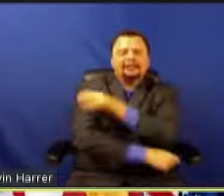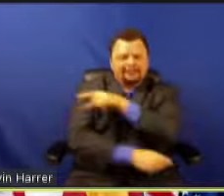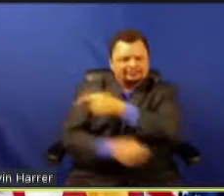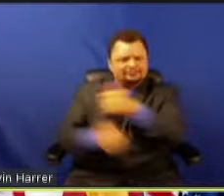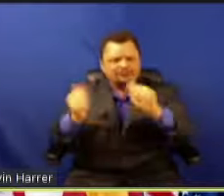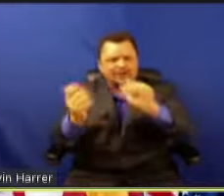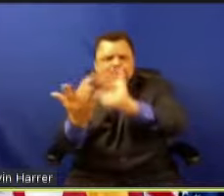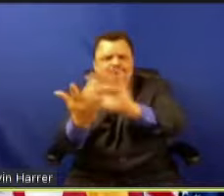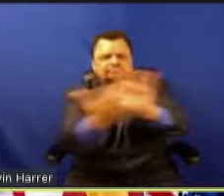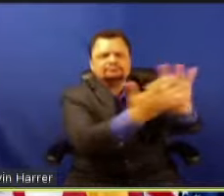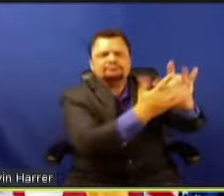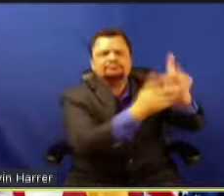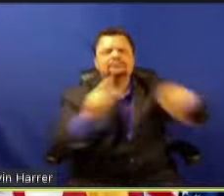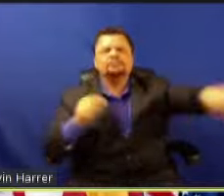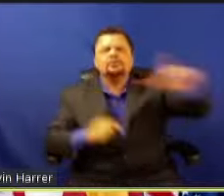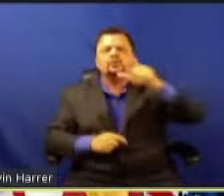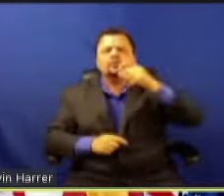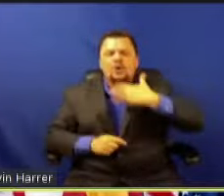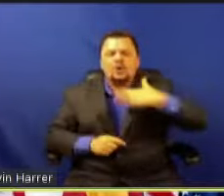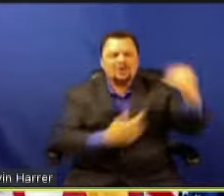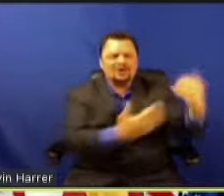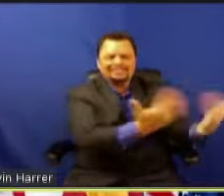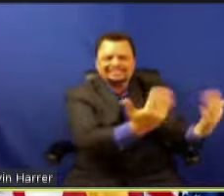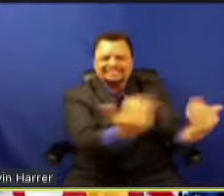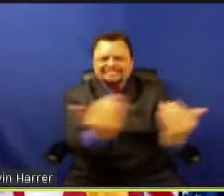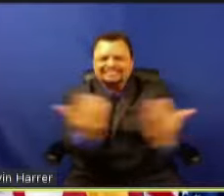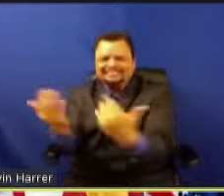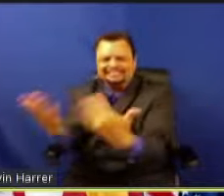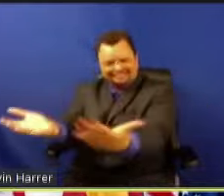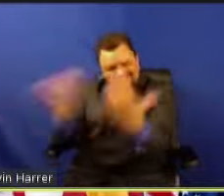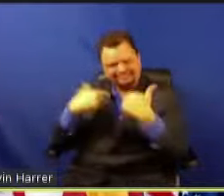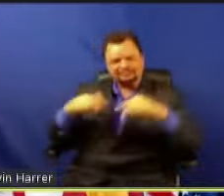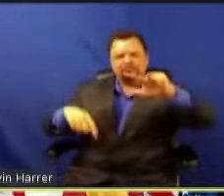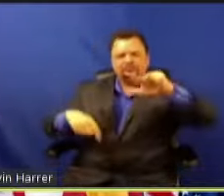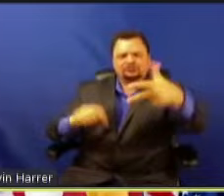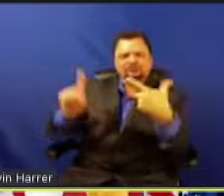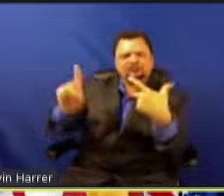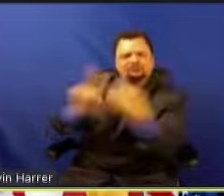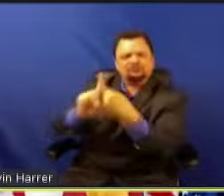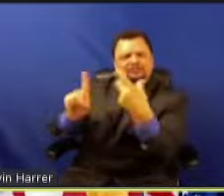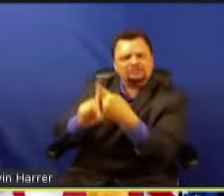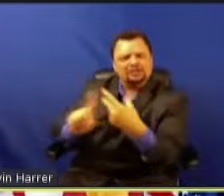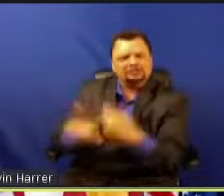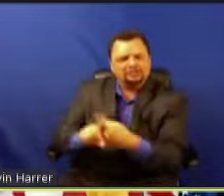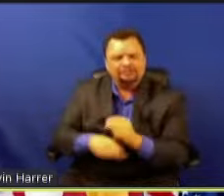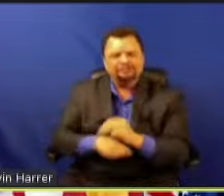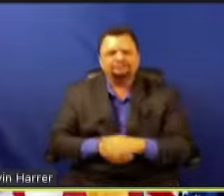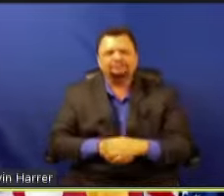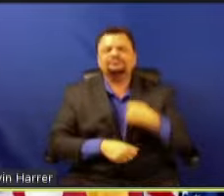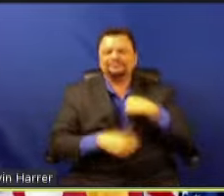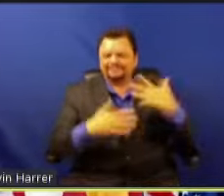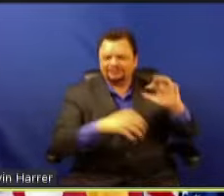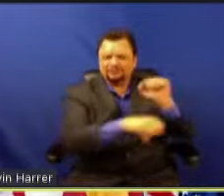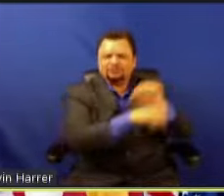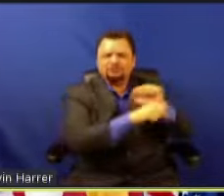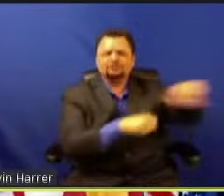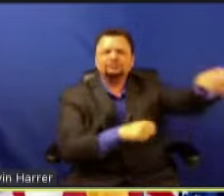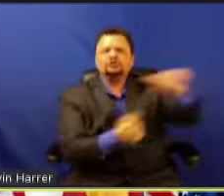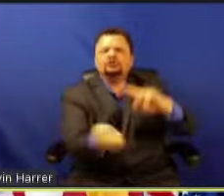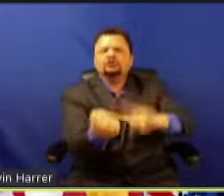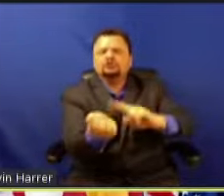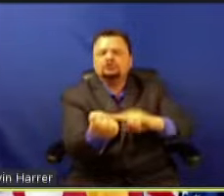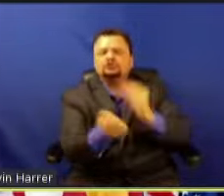level of protection. And we're working closely with our long-term care facilities to vaccinate their immunocompromised residents. You'll hear about our